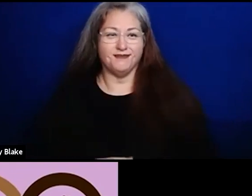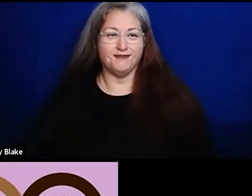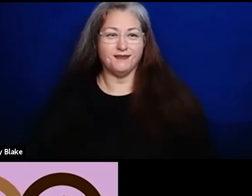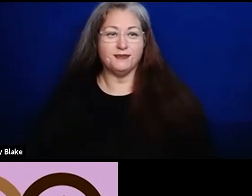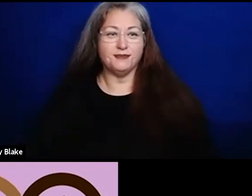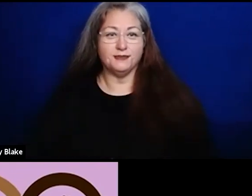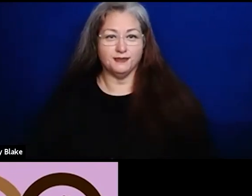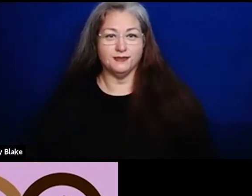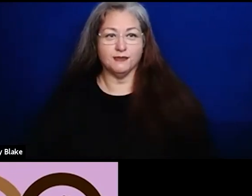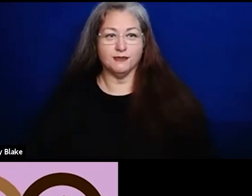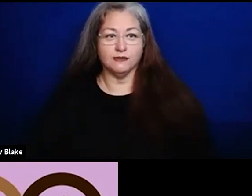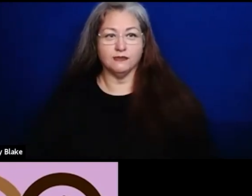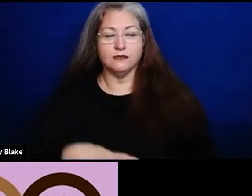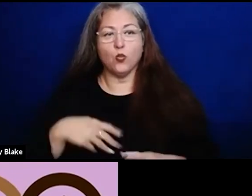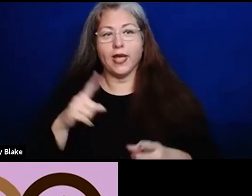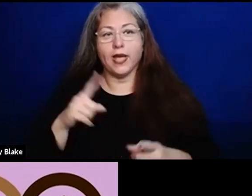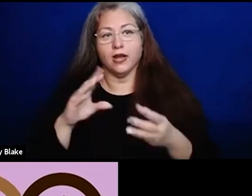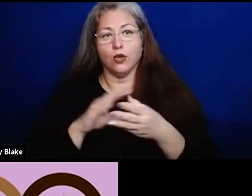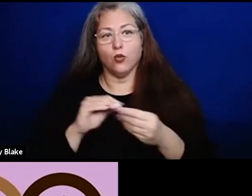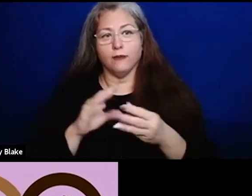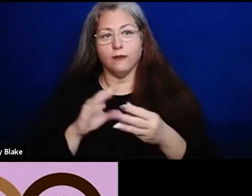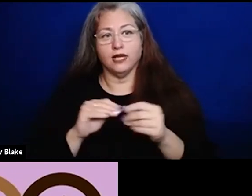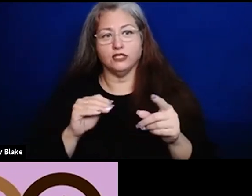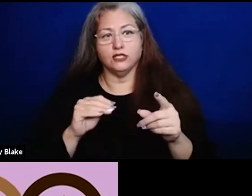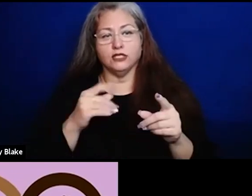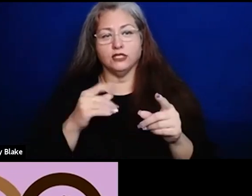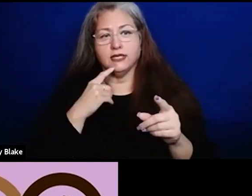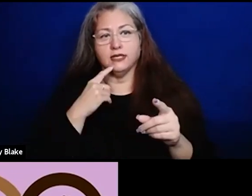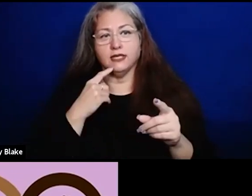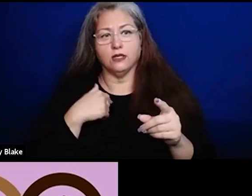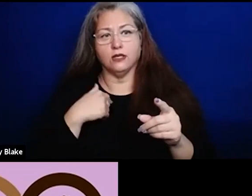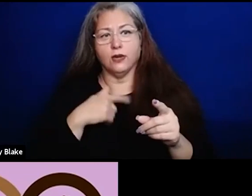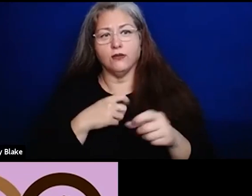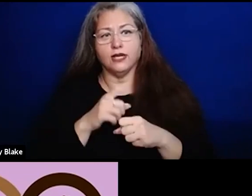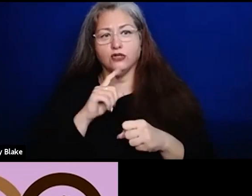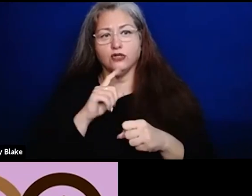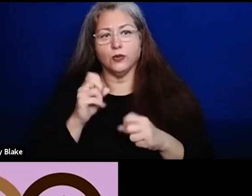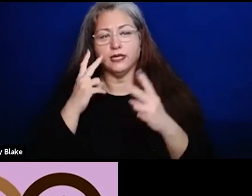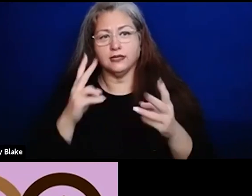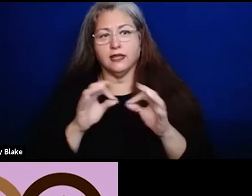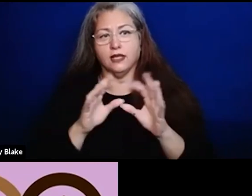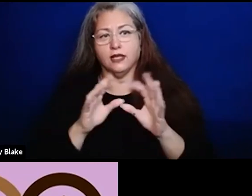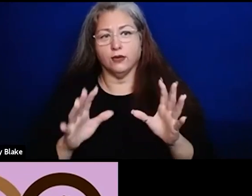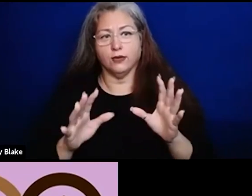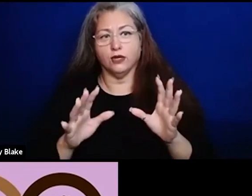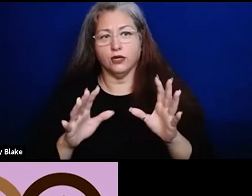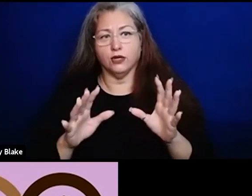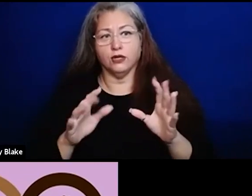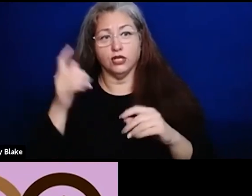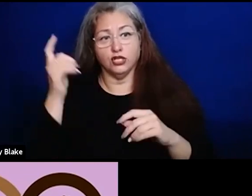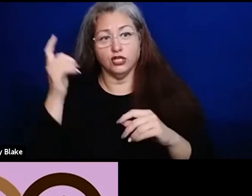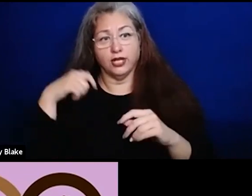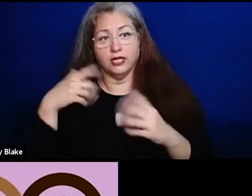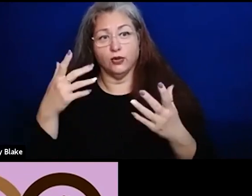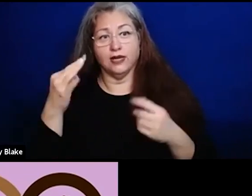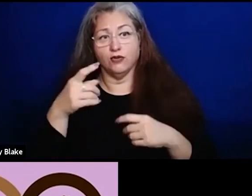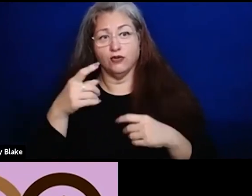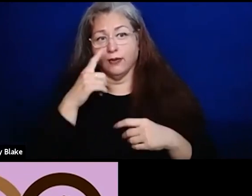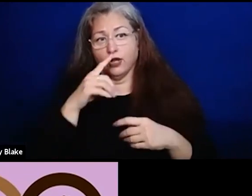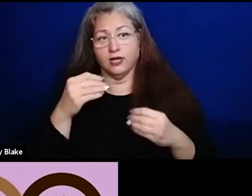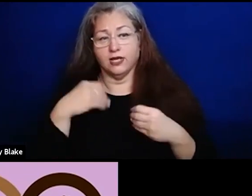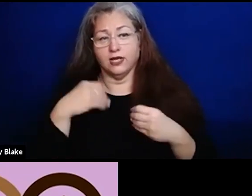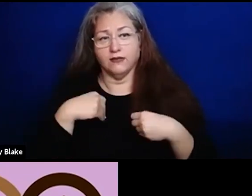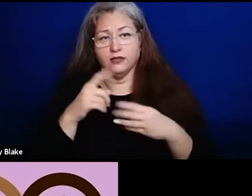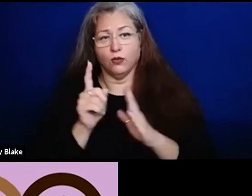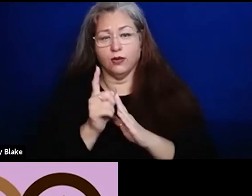Okay, so we had a message that we need to make sure that we can see the interpreter, Jenny. So if you would give us one